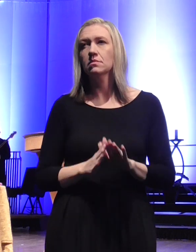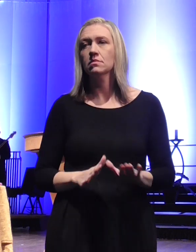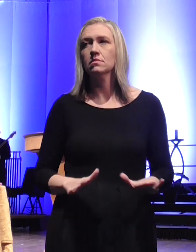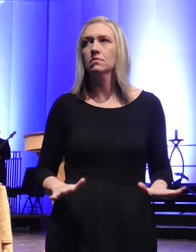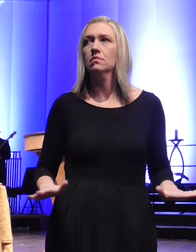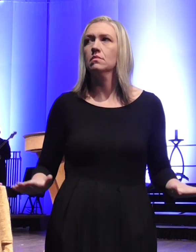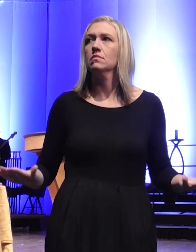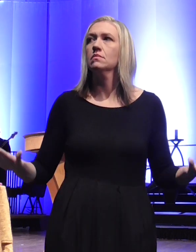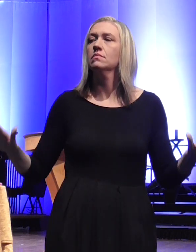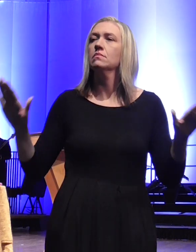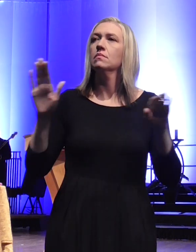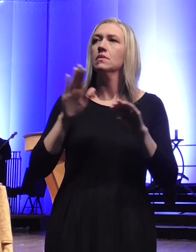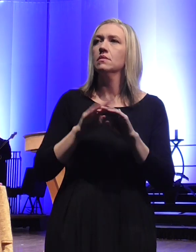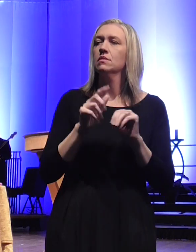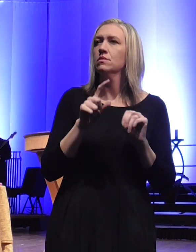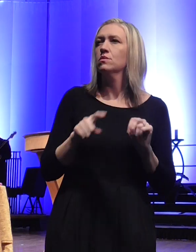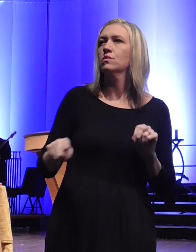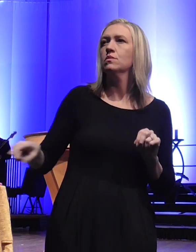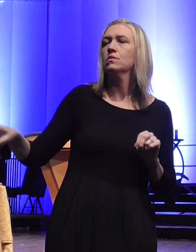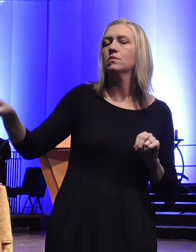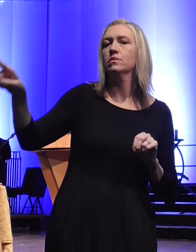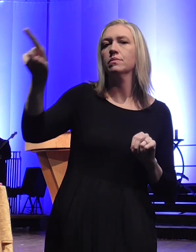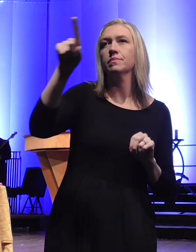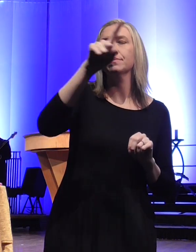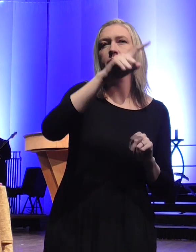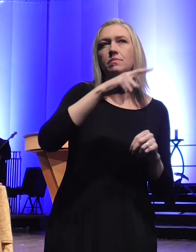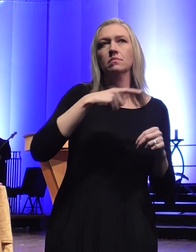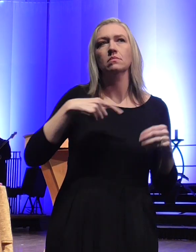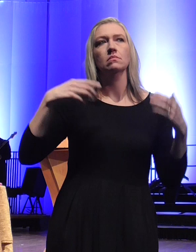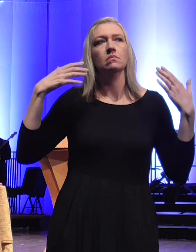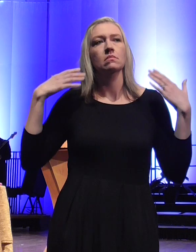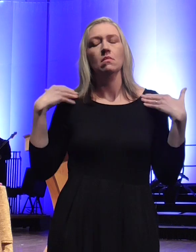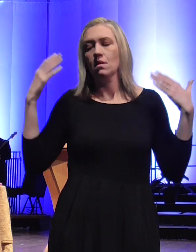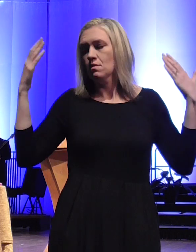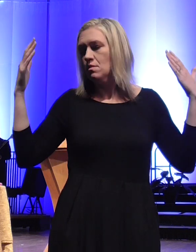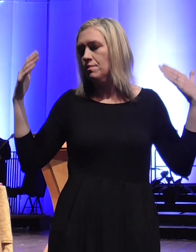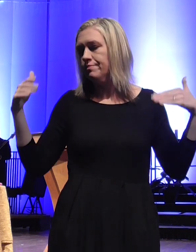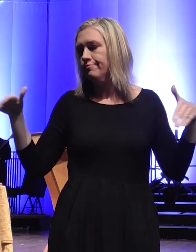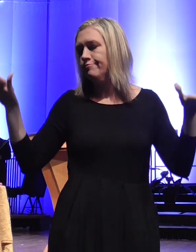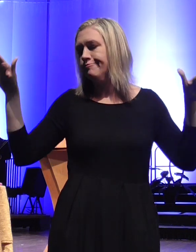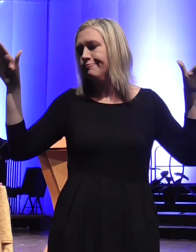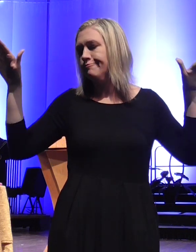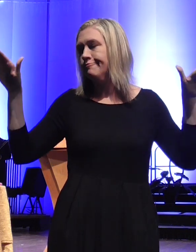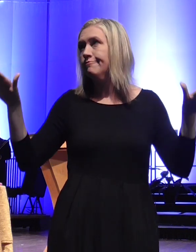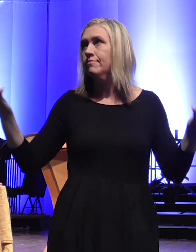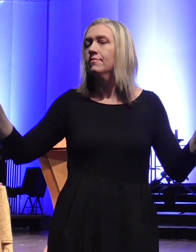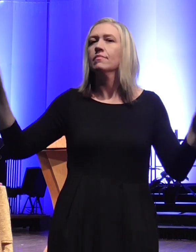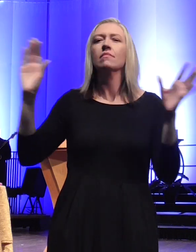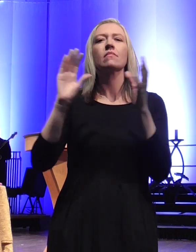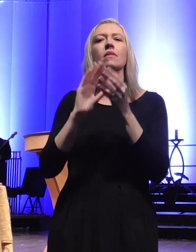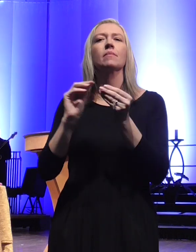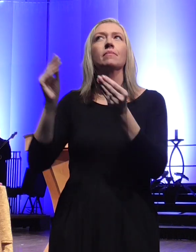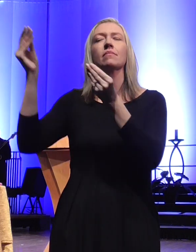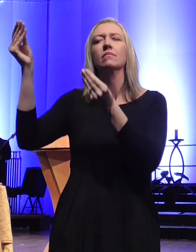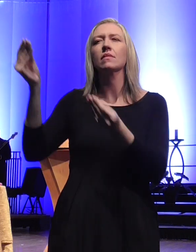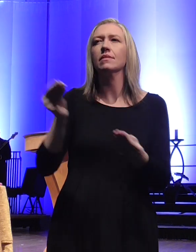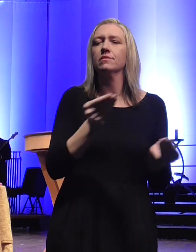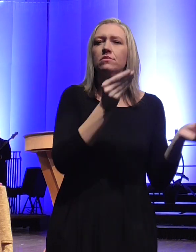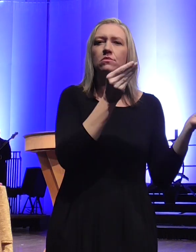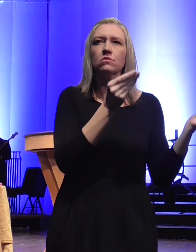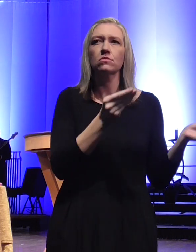Shalom Aleichem, Malachei Asharet, Malachei